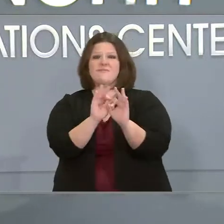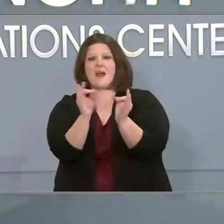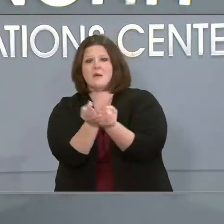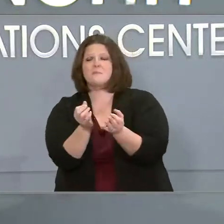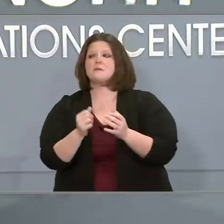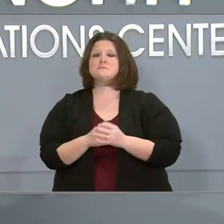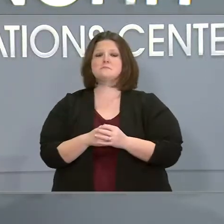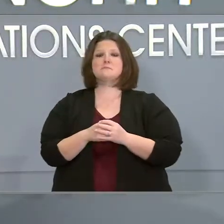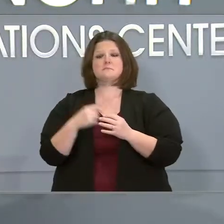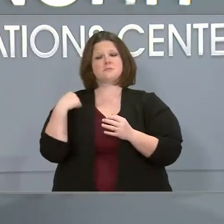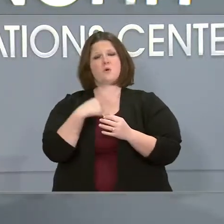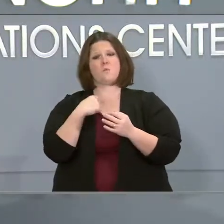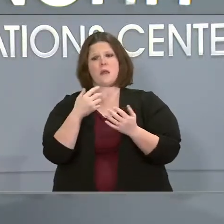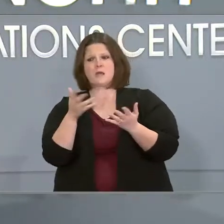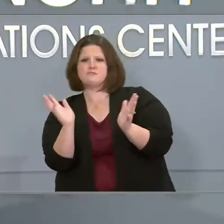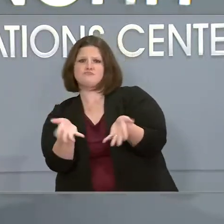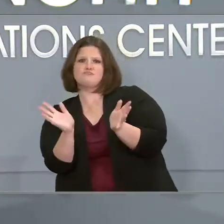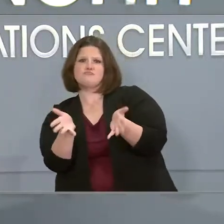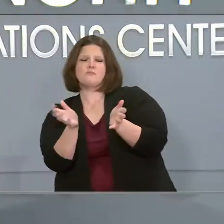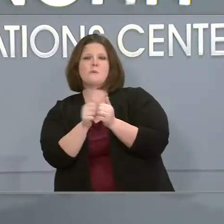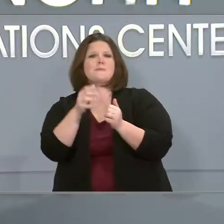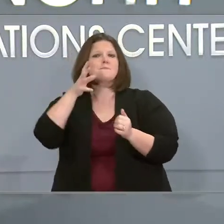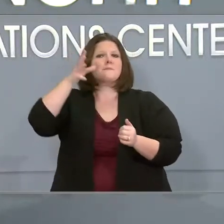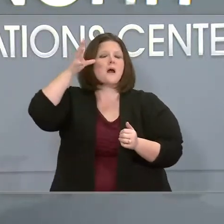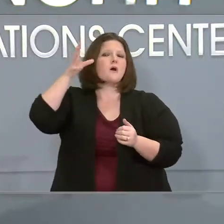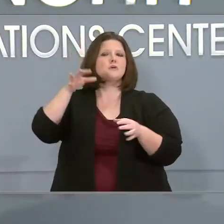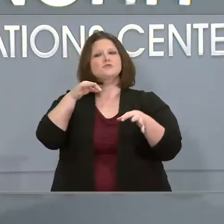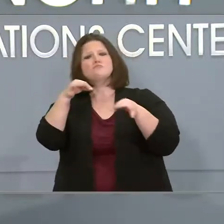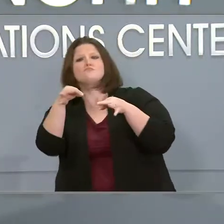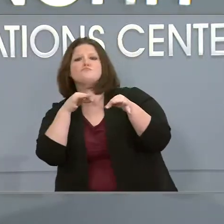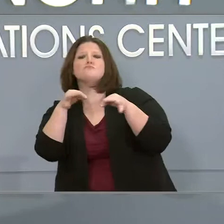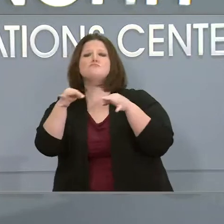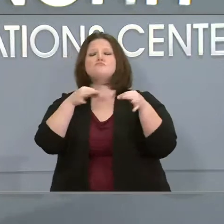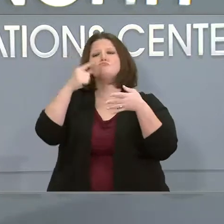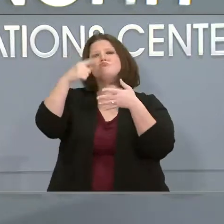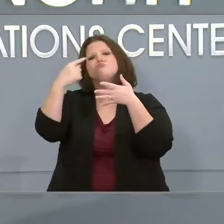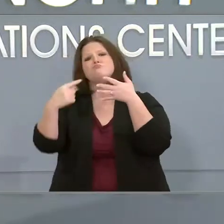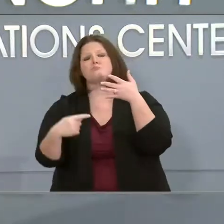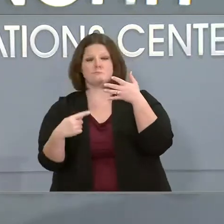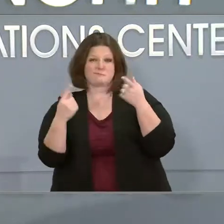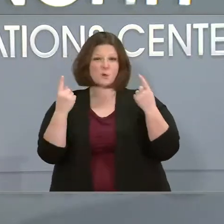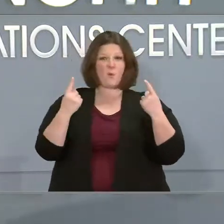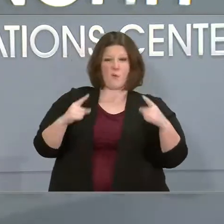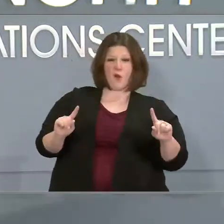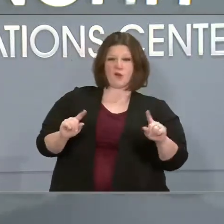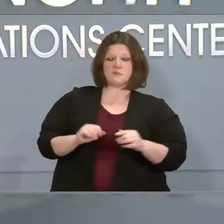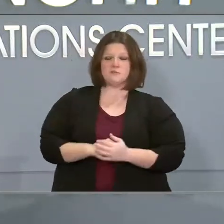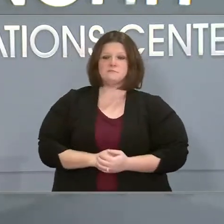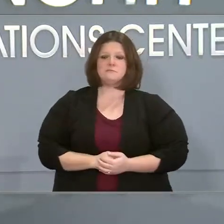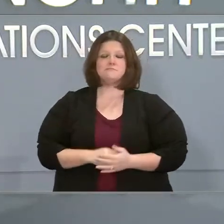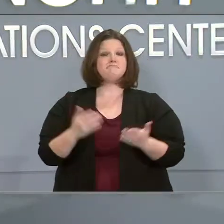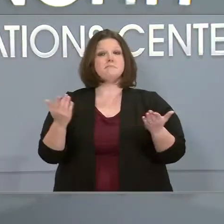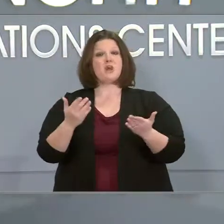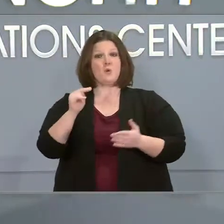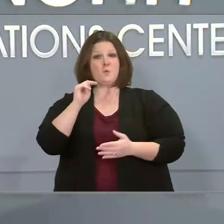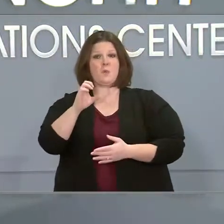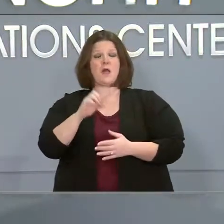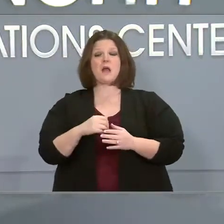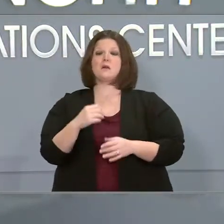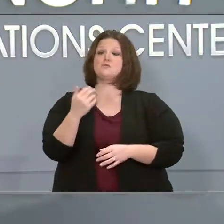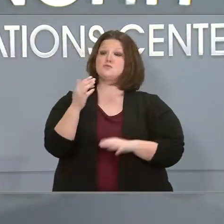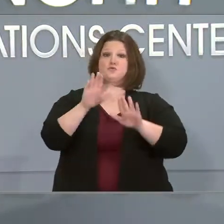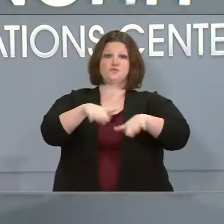with parents who have questions. And it's working. In North Carolina, we're up to 13% of